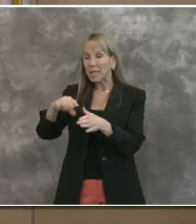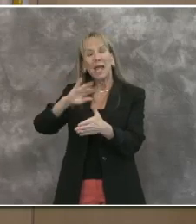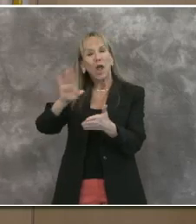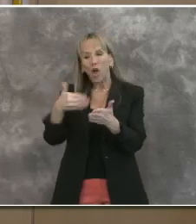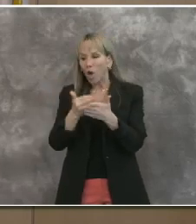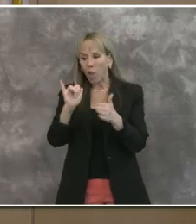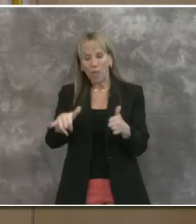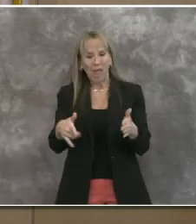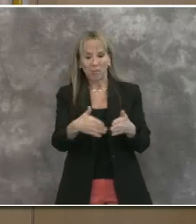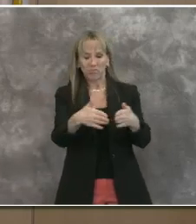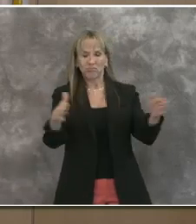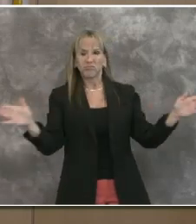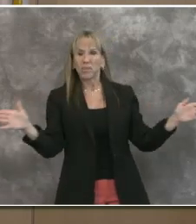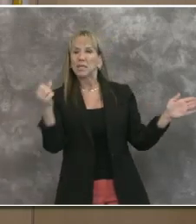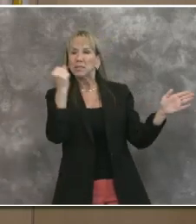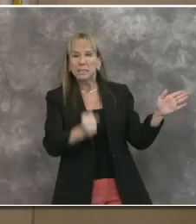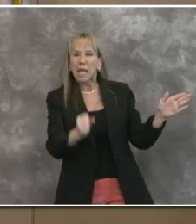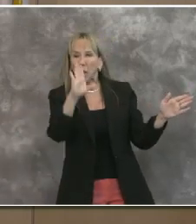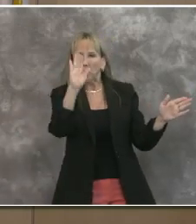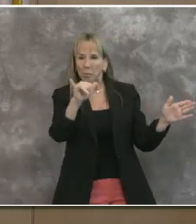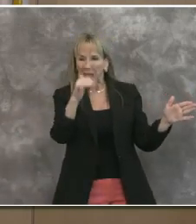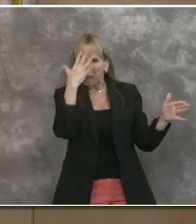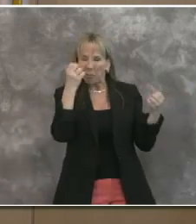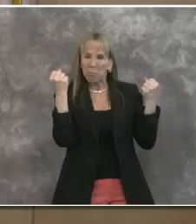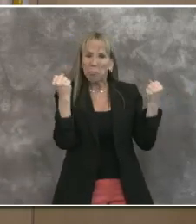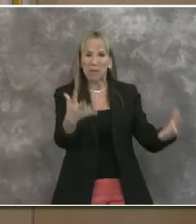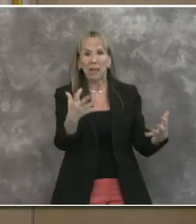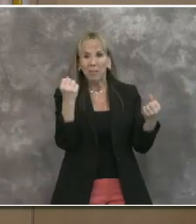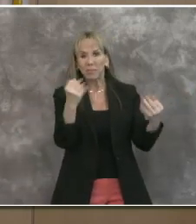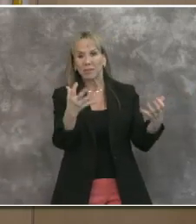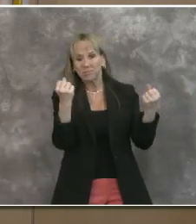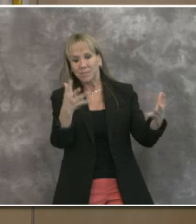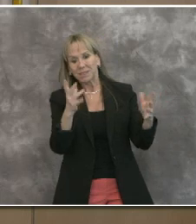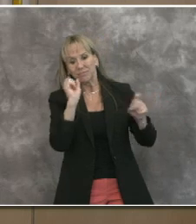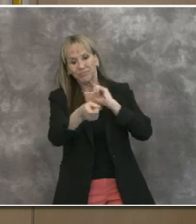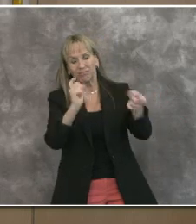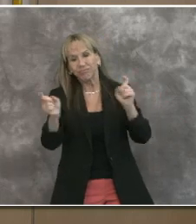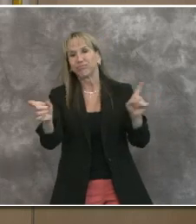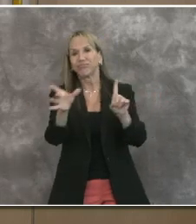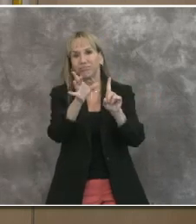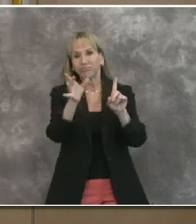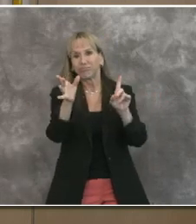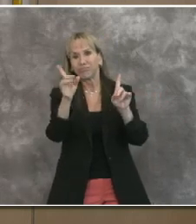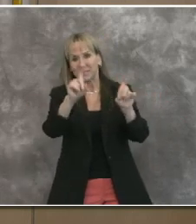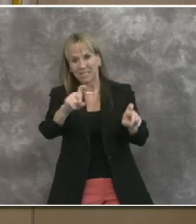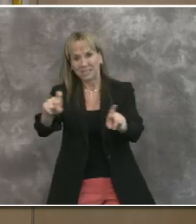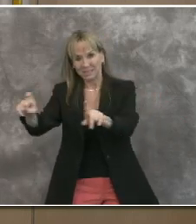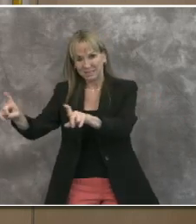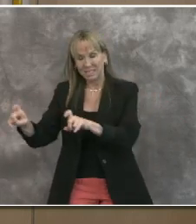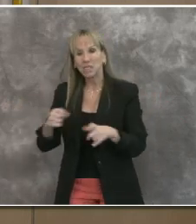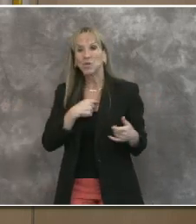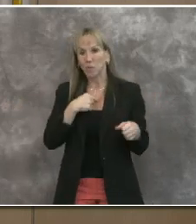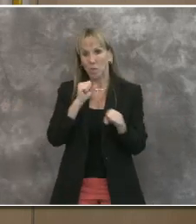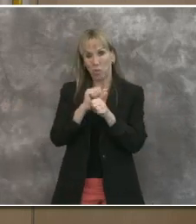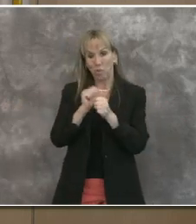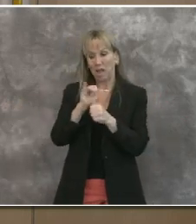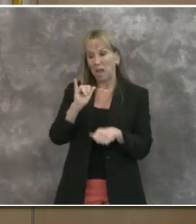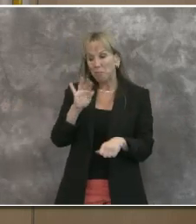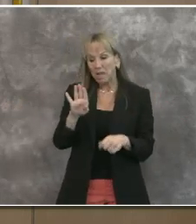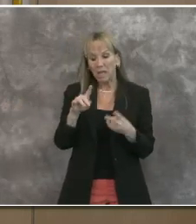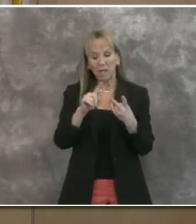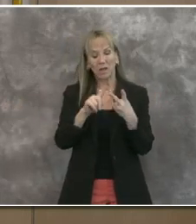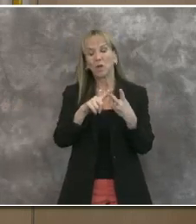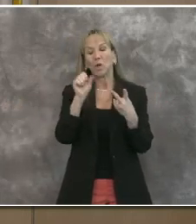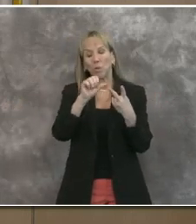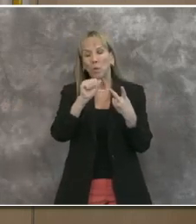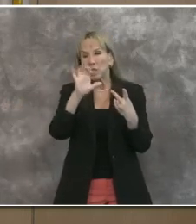of the broader South Bay saturation testing strategy we're pursuing and working with Imperial Beach and Chula Vista and